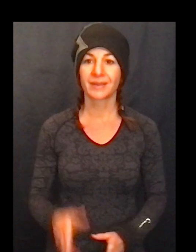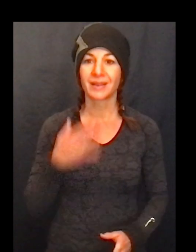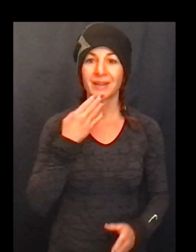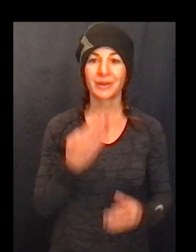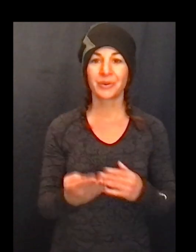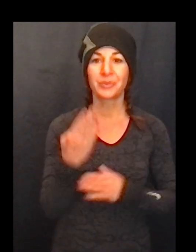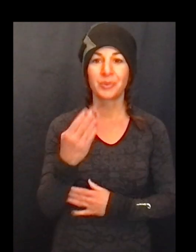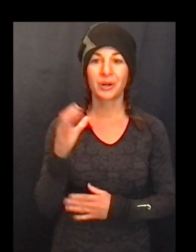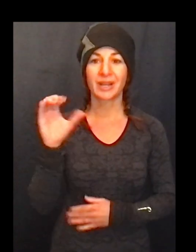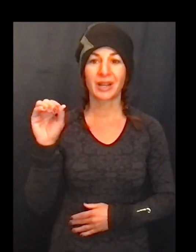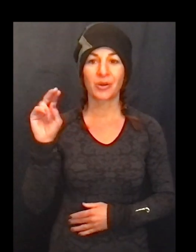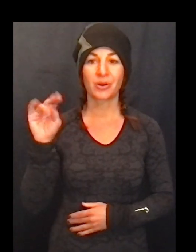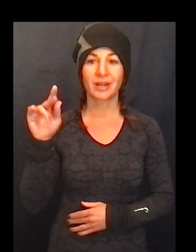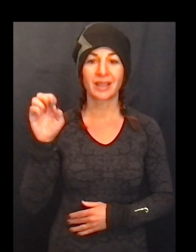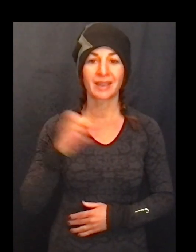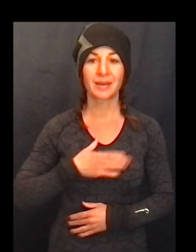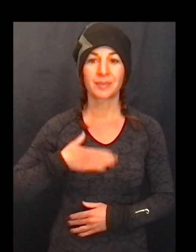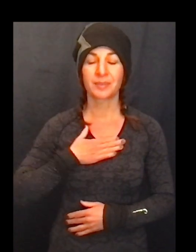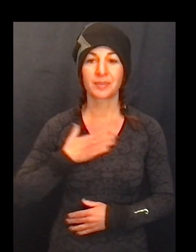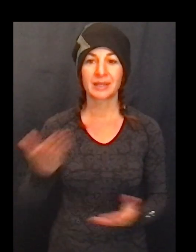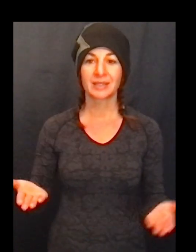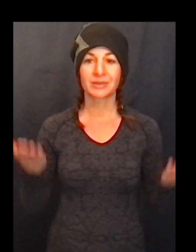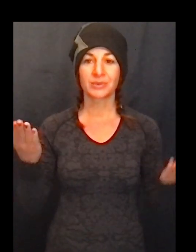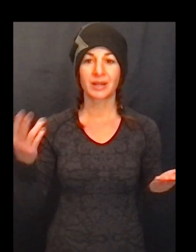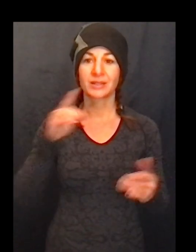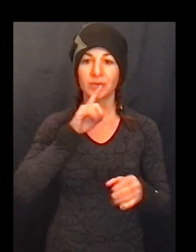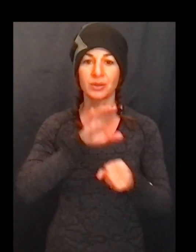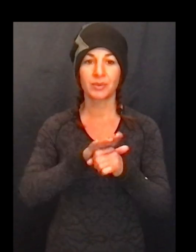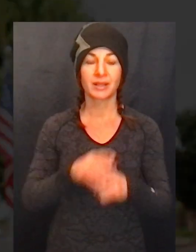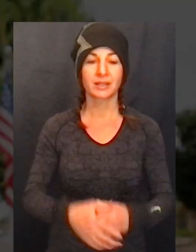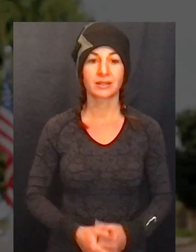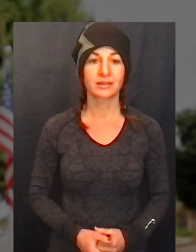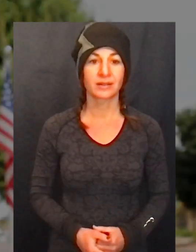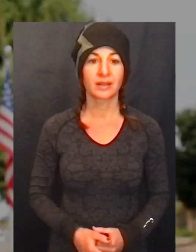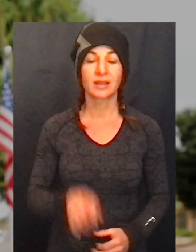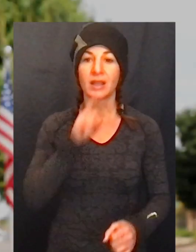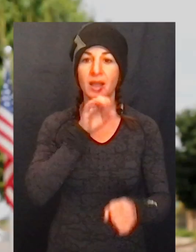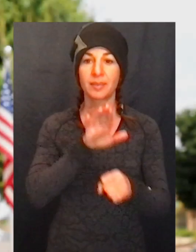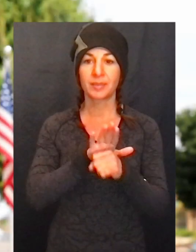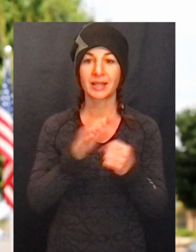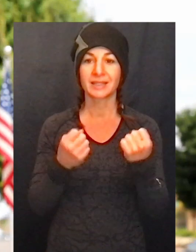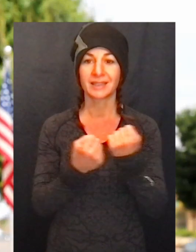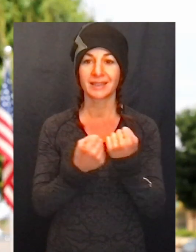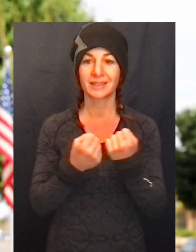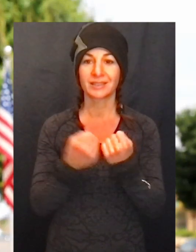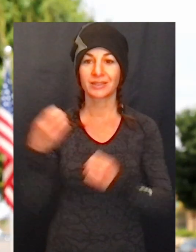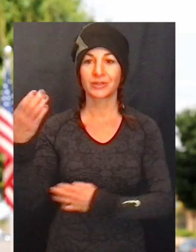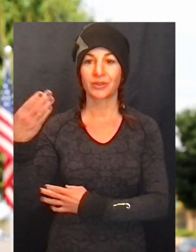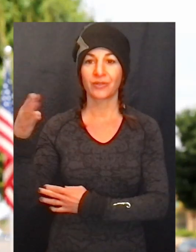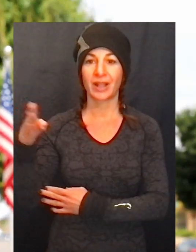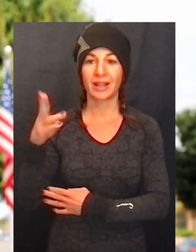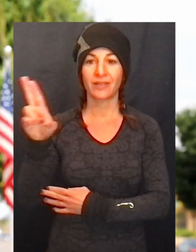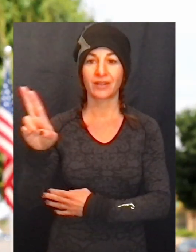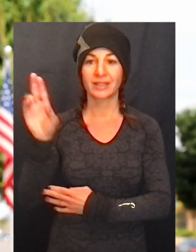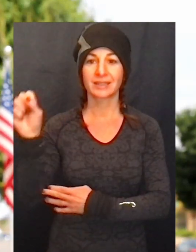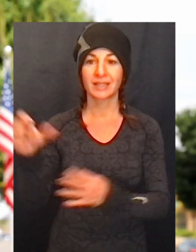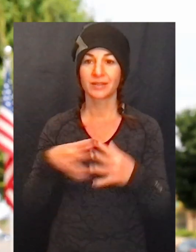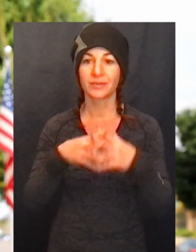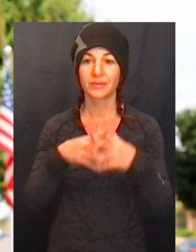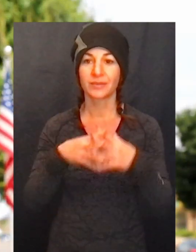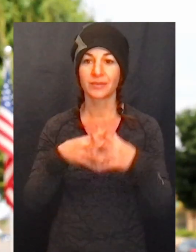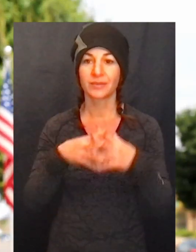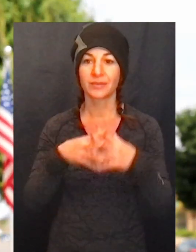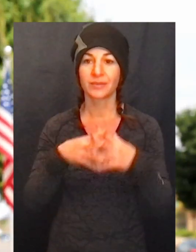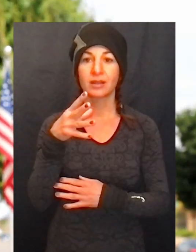Good morning, Onyate! Please rise for the Pledge. I pledge allegiance to the flag of the United